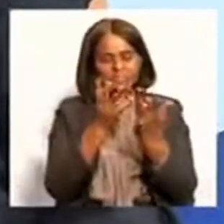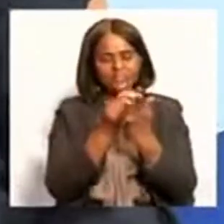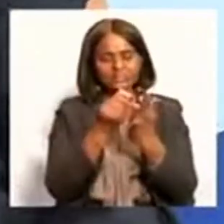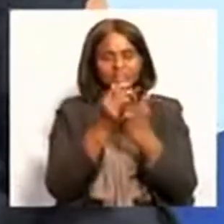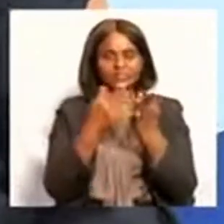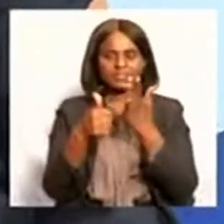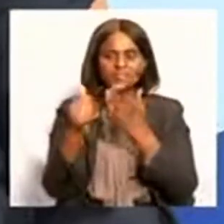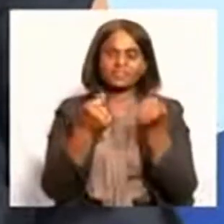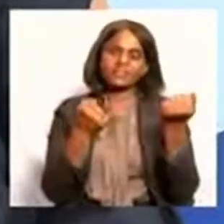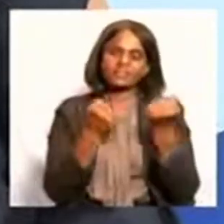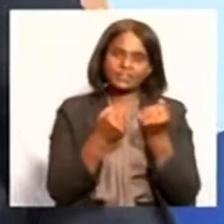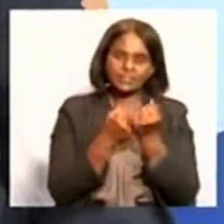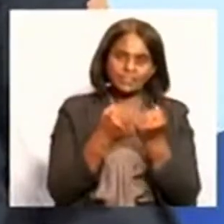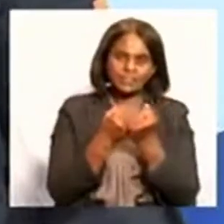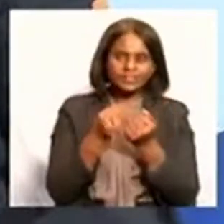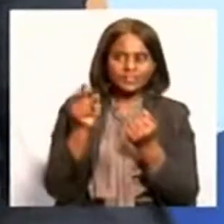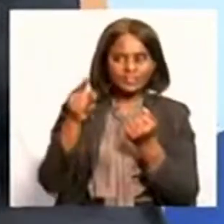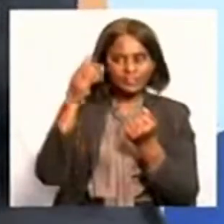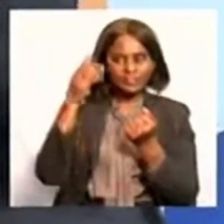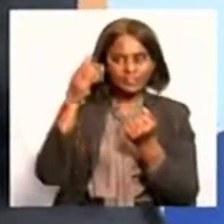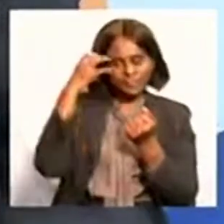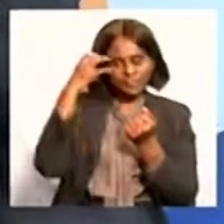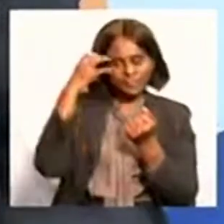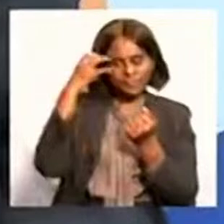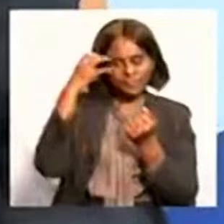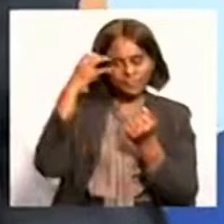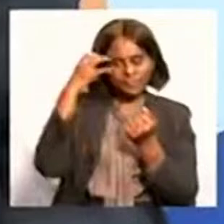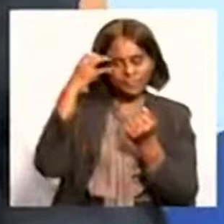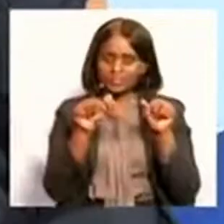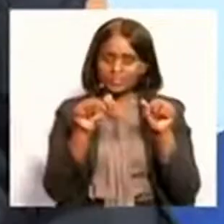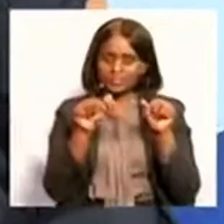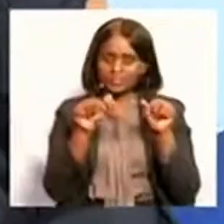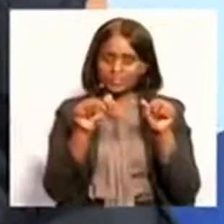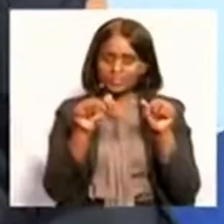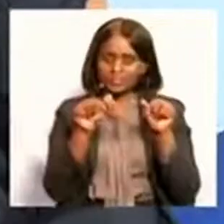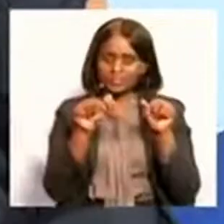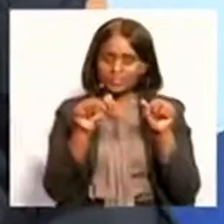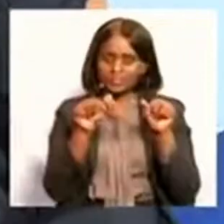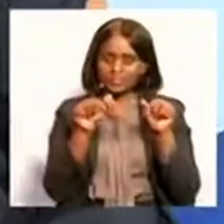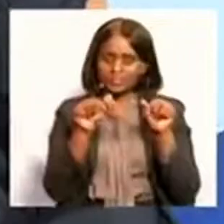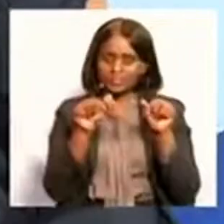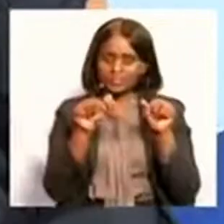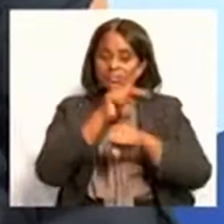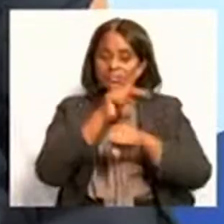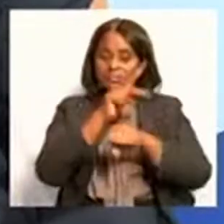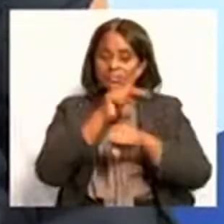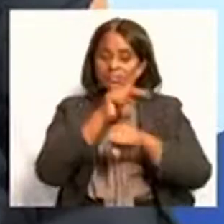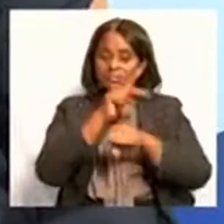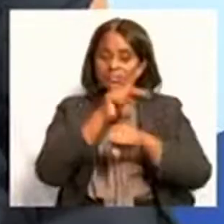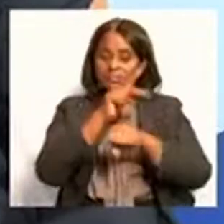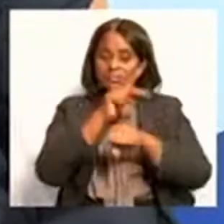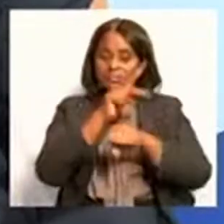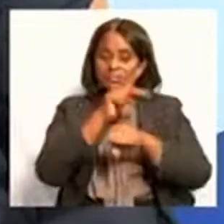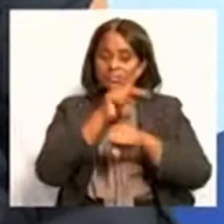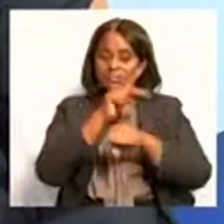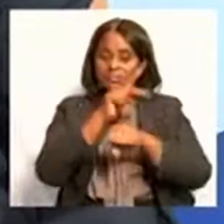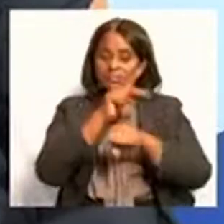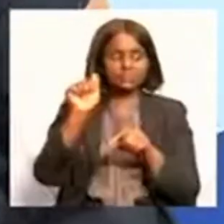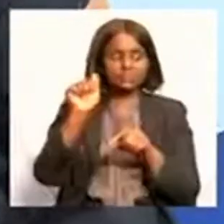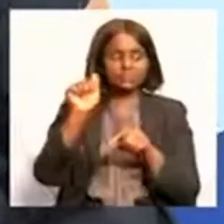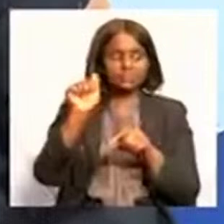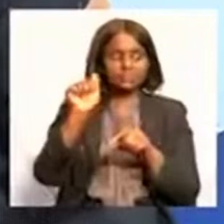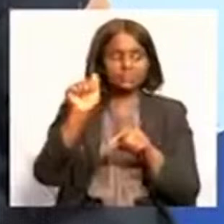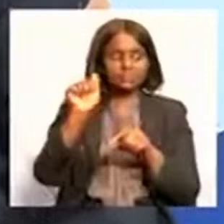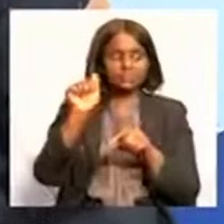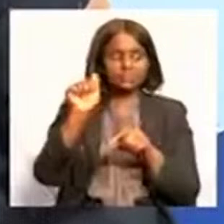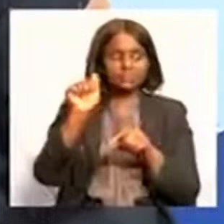providing. Office of the Auditor General currently now audits all the World Bank projects that are in this country. African Development Bank, all those